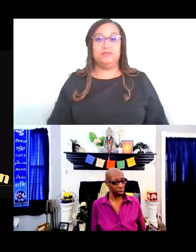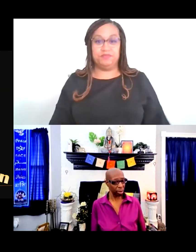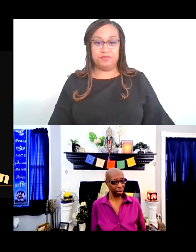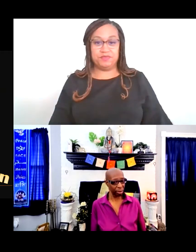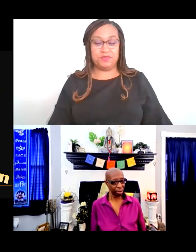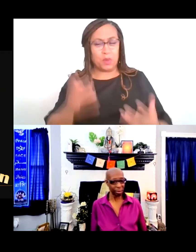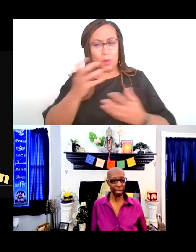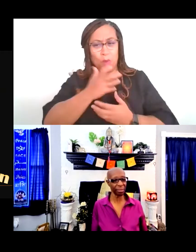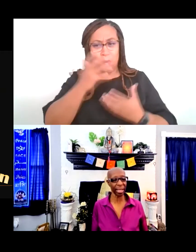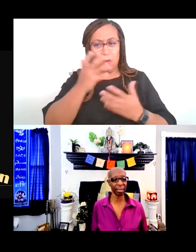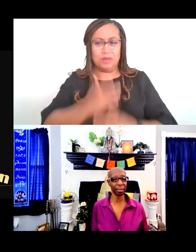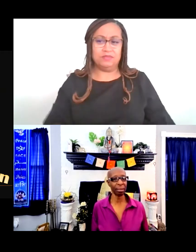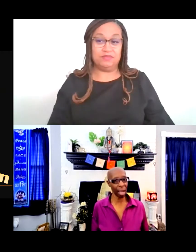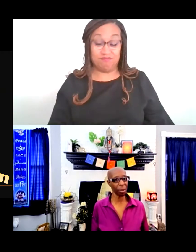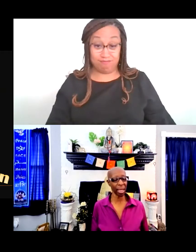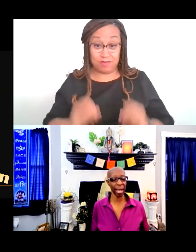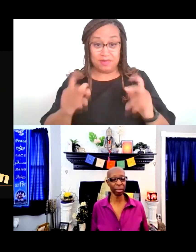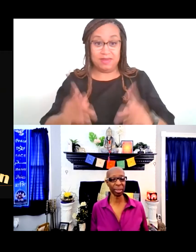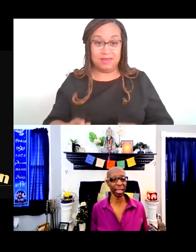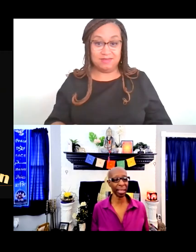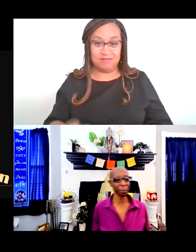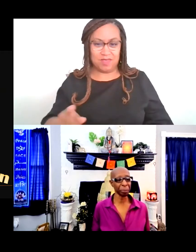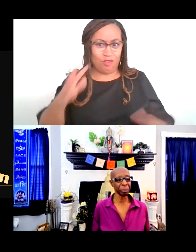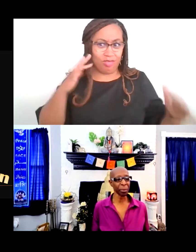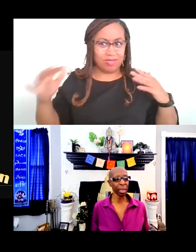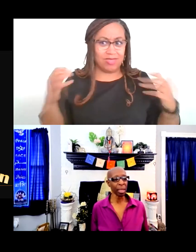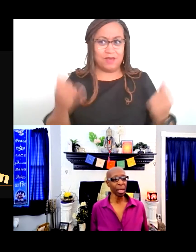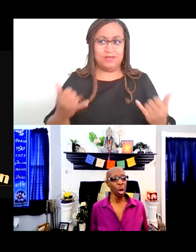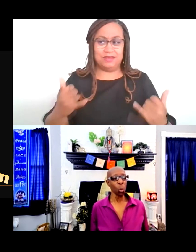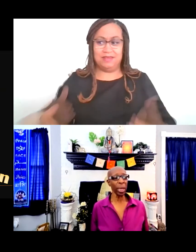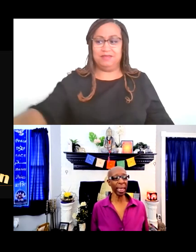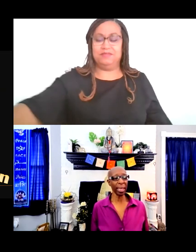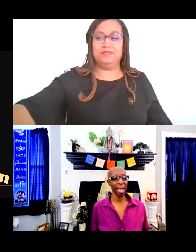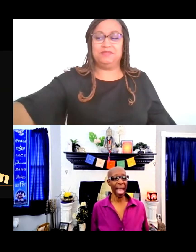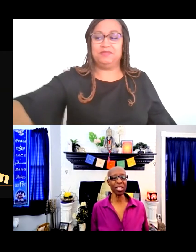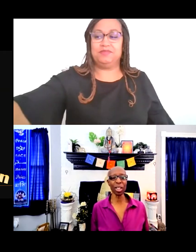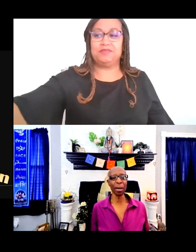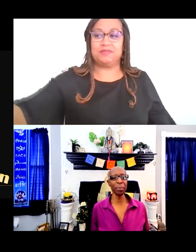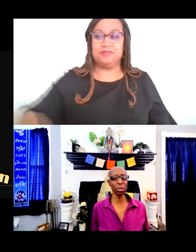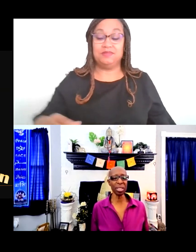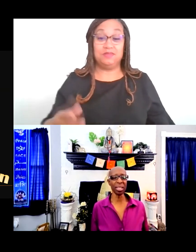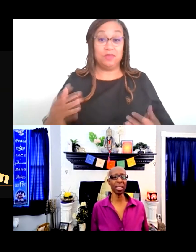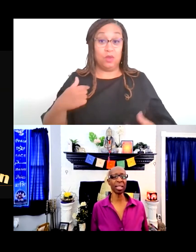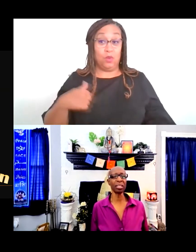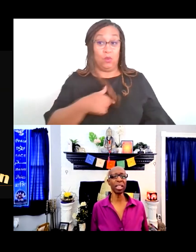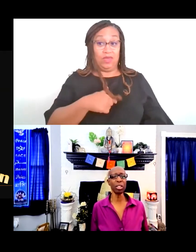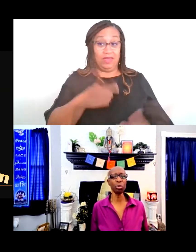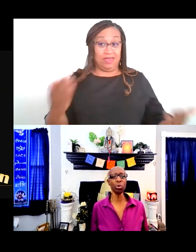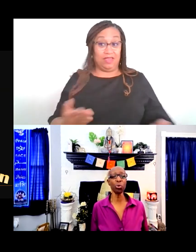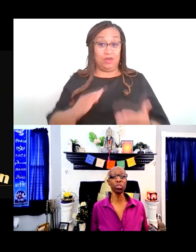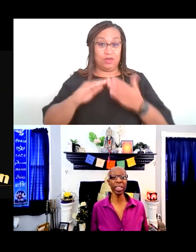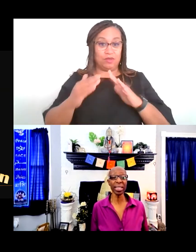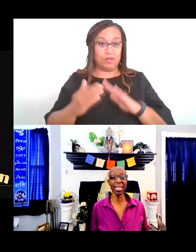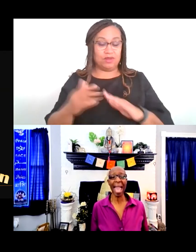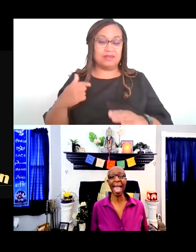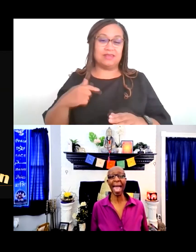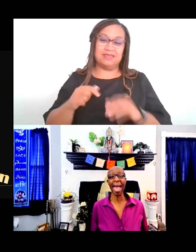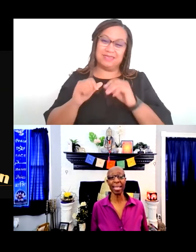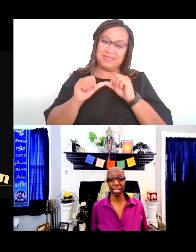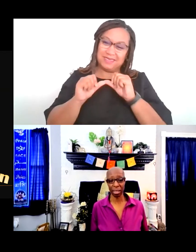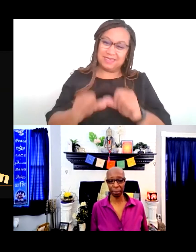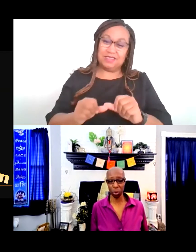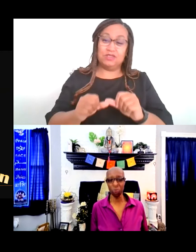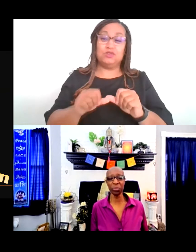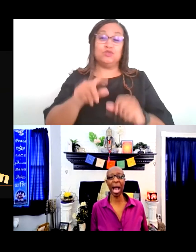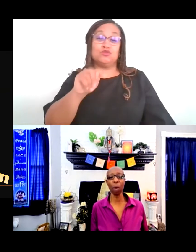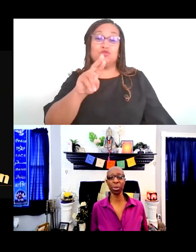Woo! All right, y'all are loud today. We, as a community, continue to treat